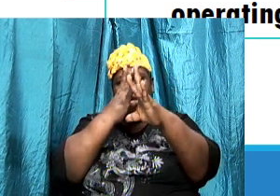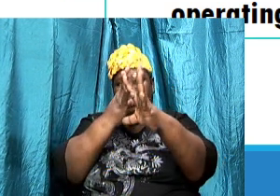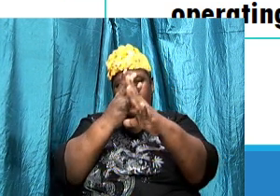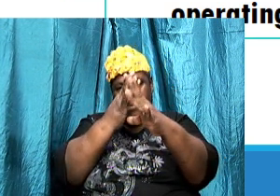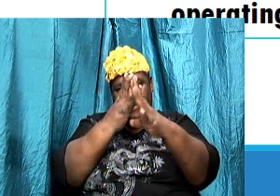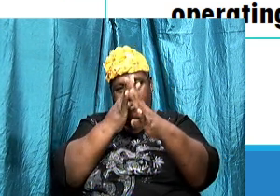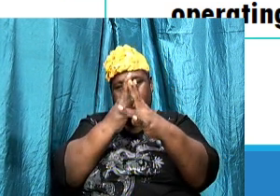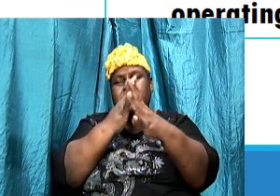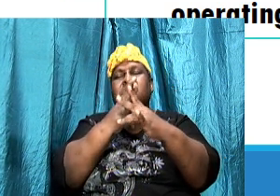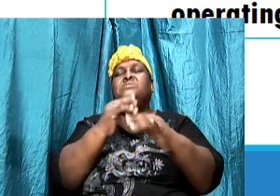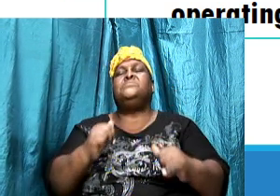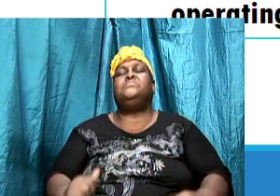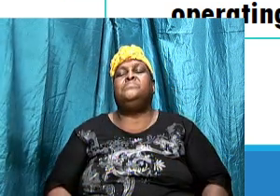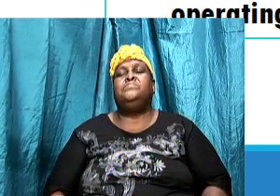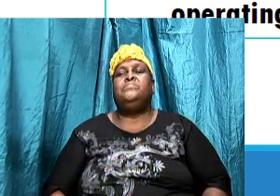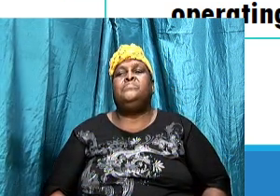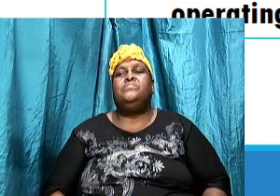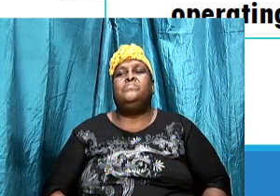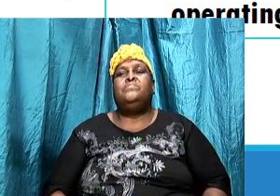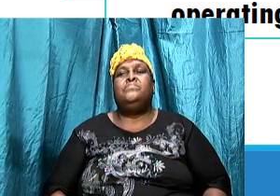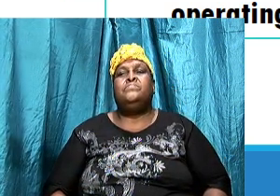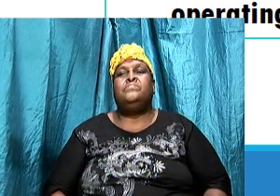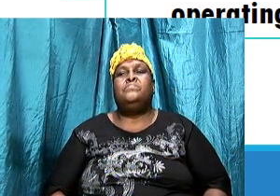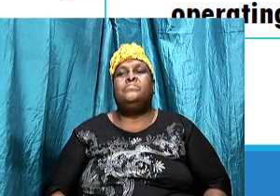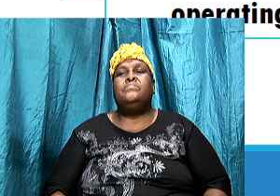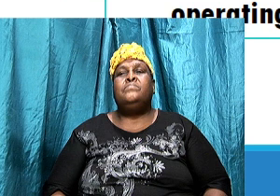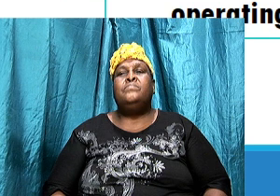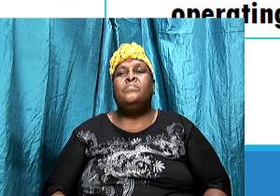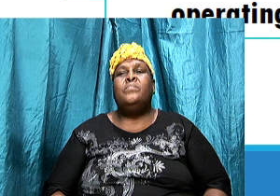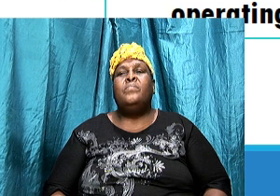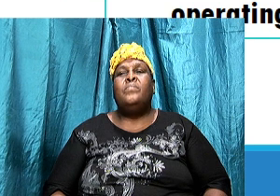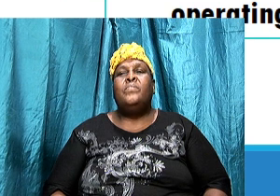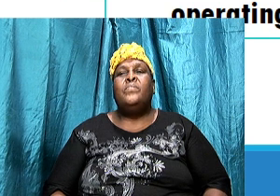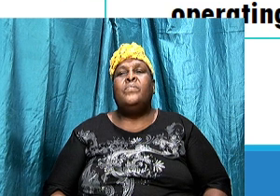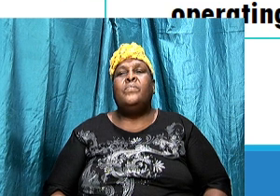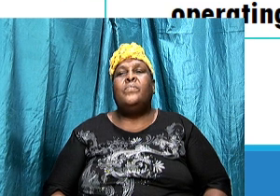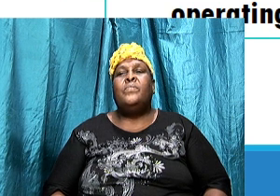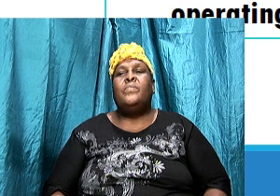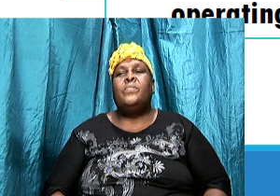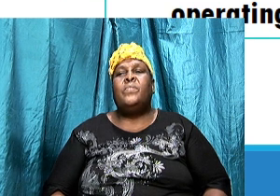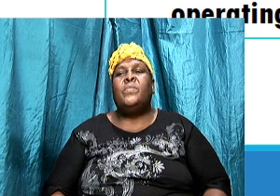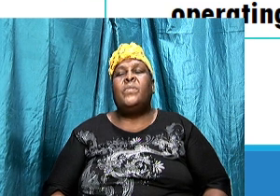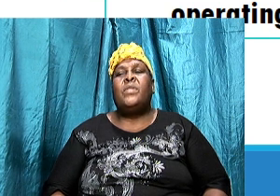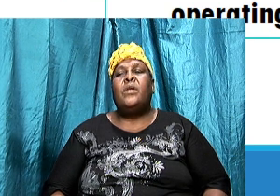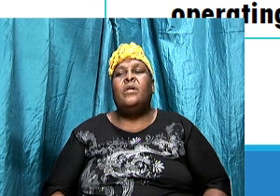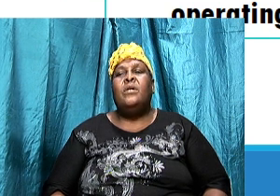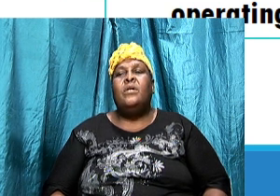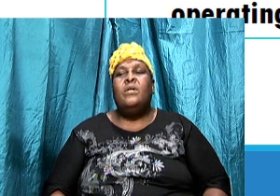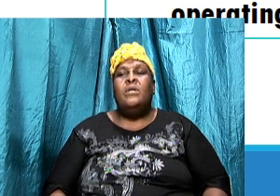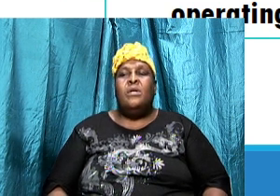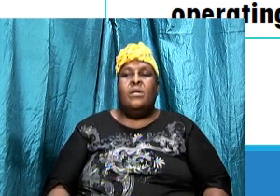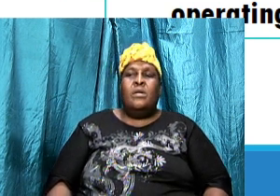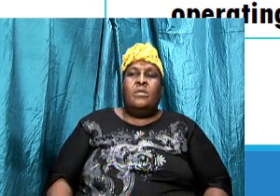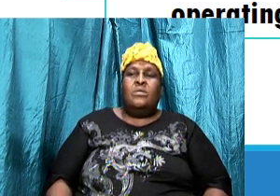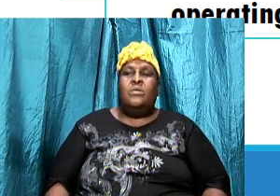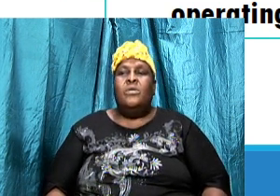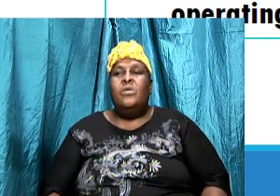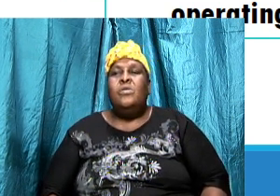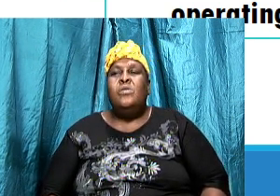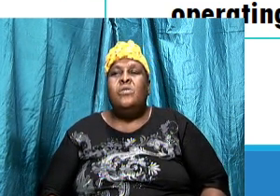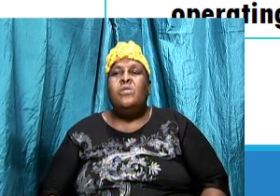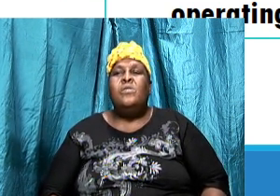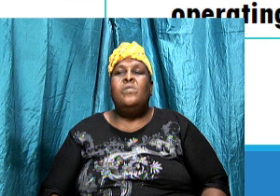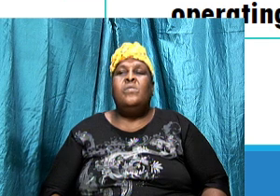so so let us look some more at the what was happening in